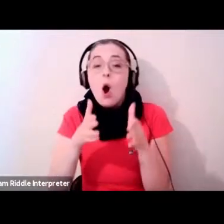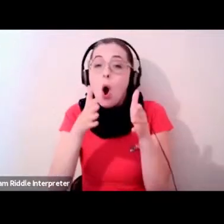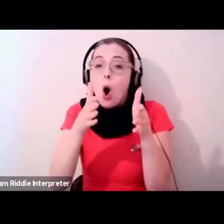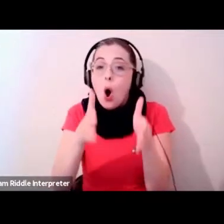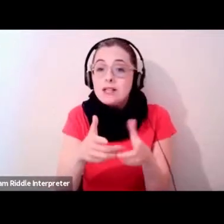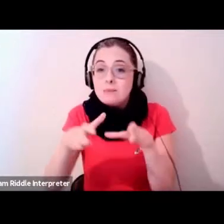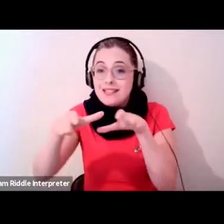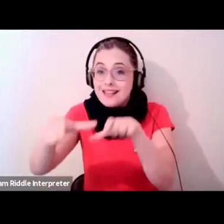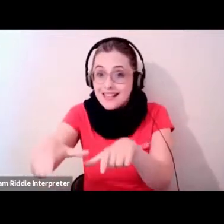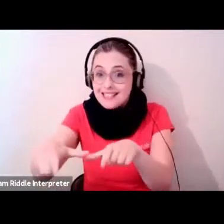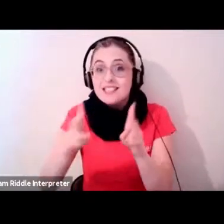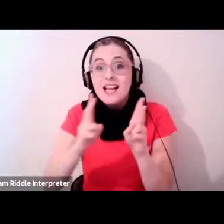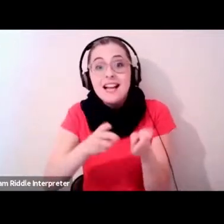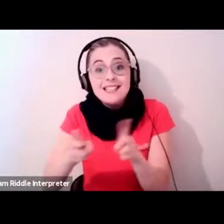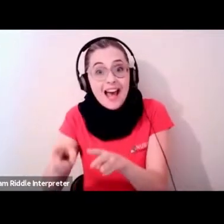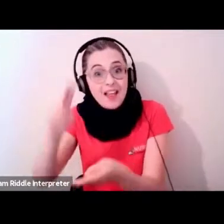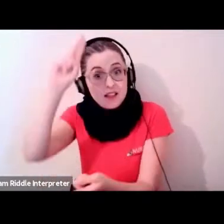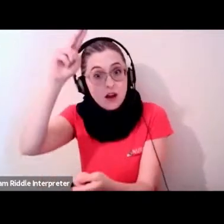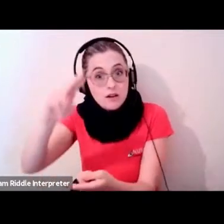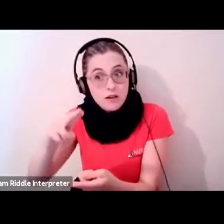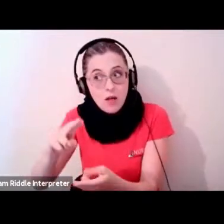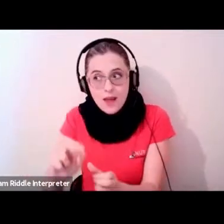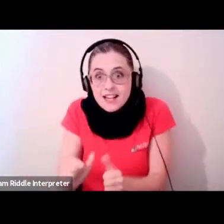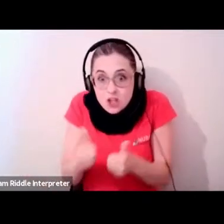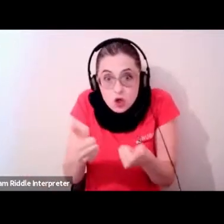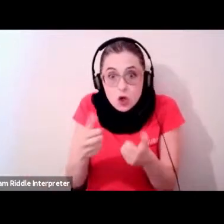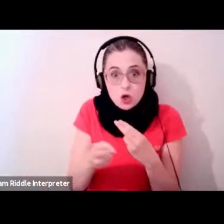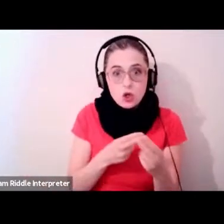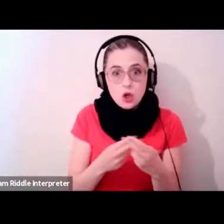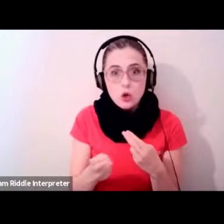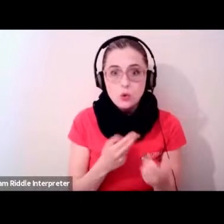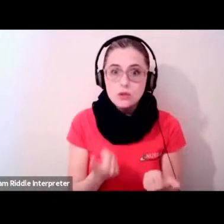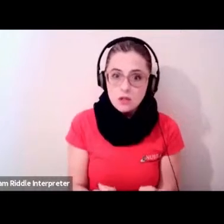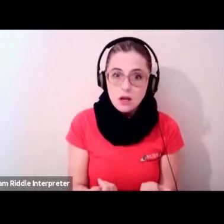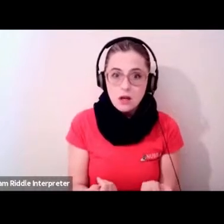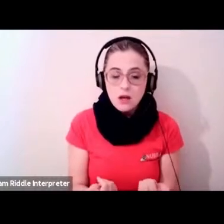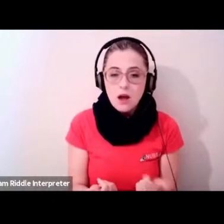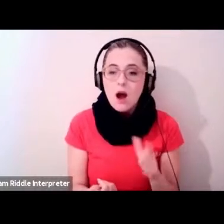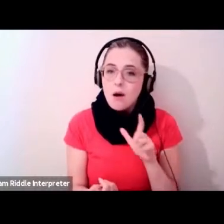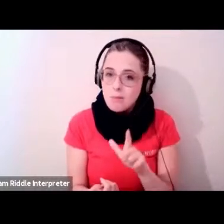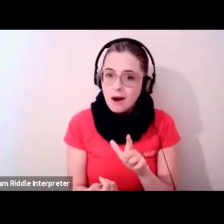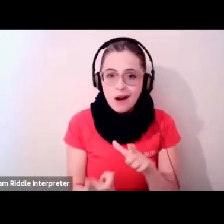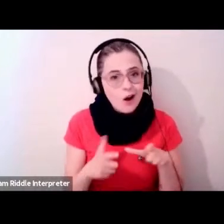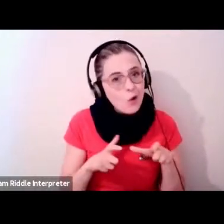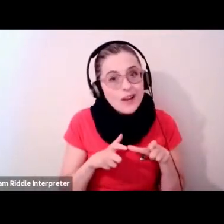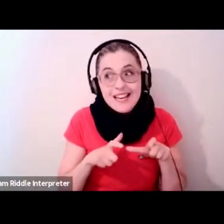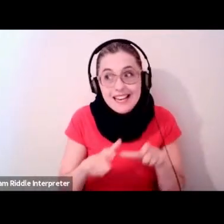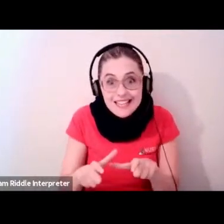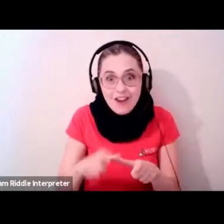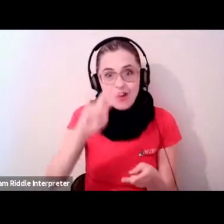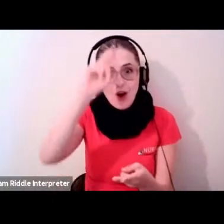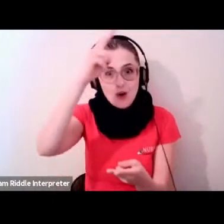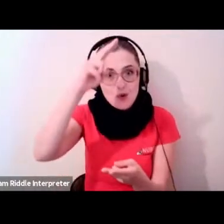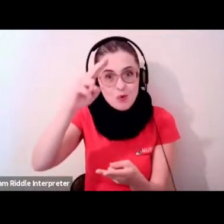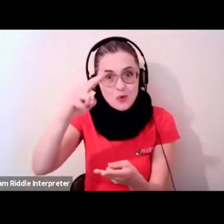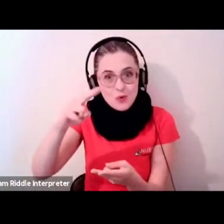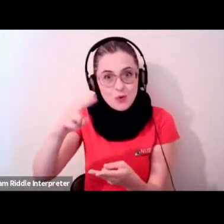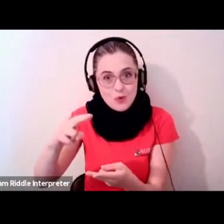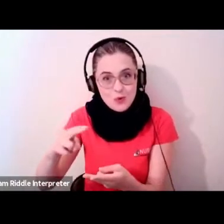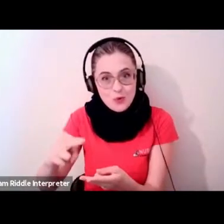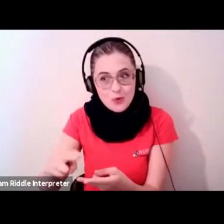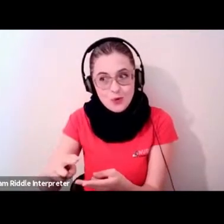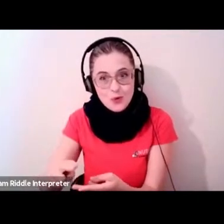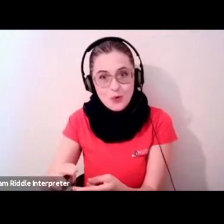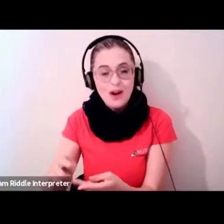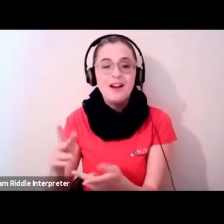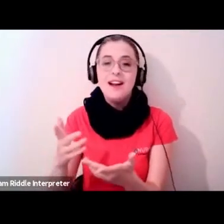and deaths are still falling. That is good news. But we have to keep those trends going in the right